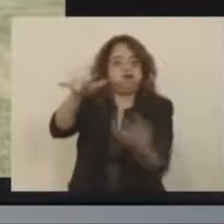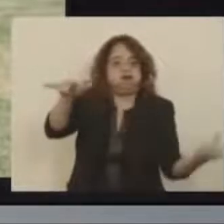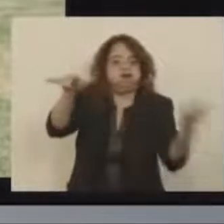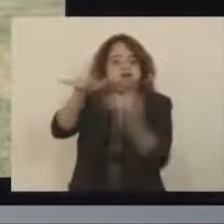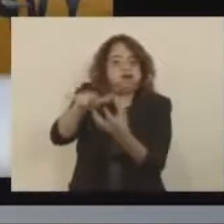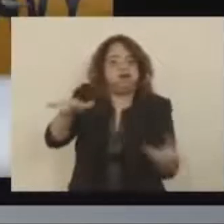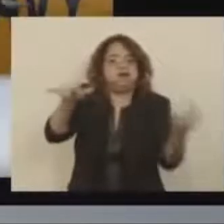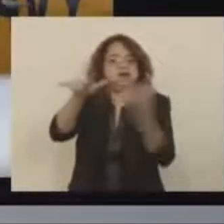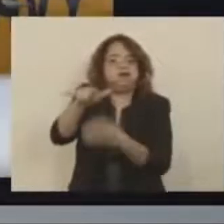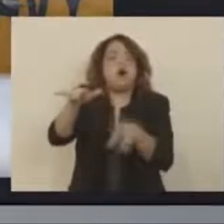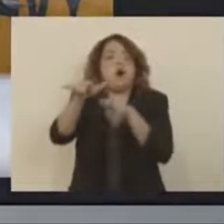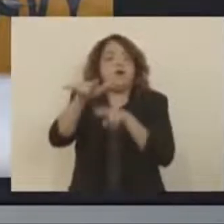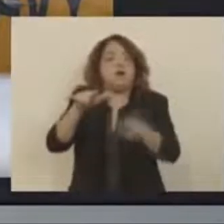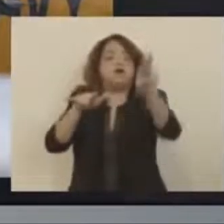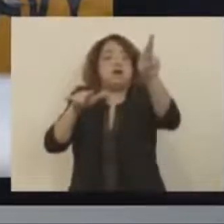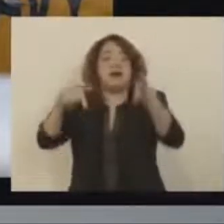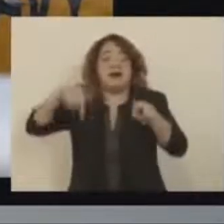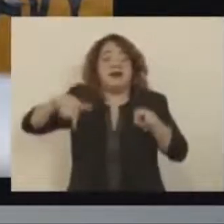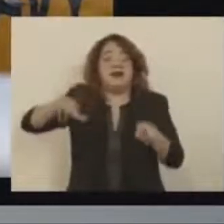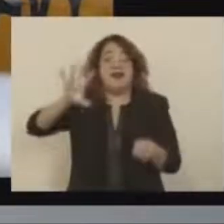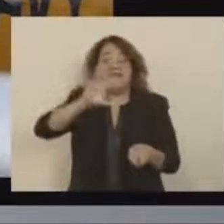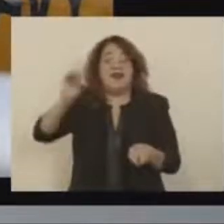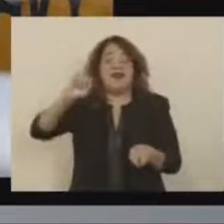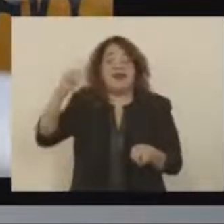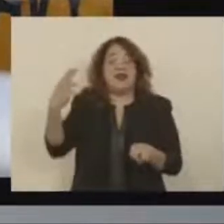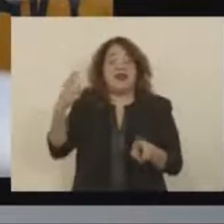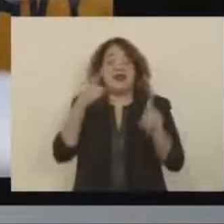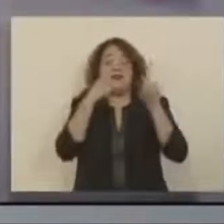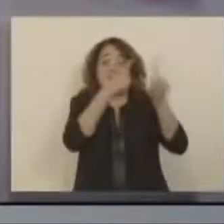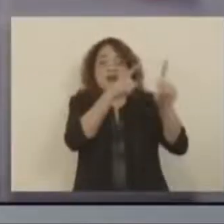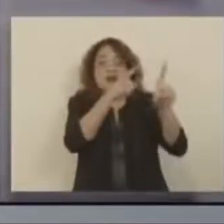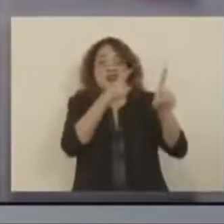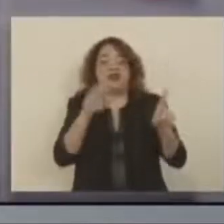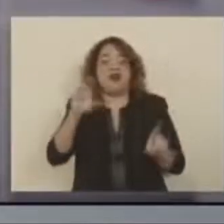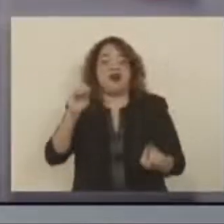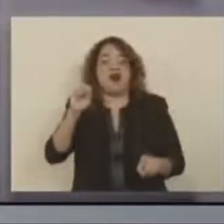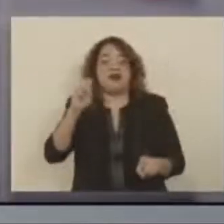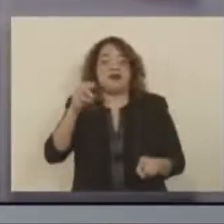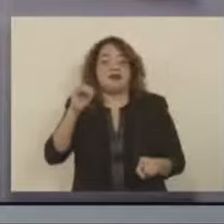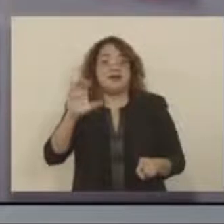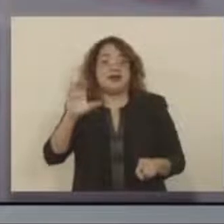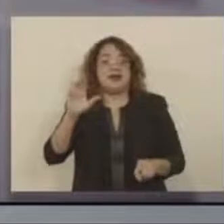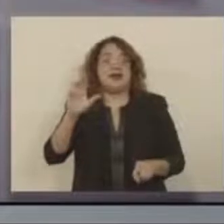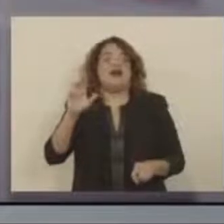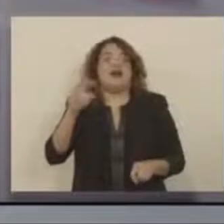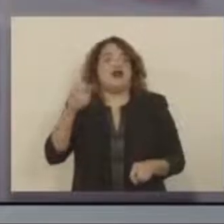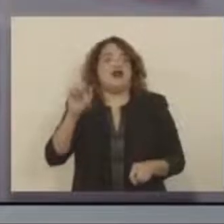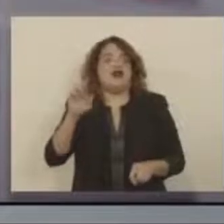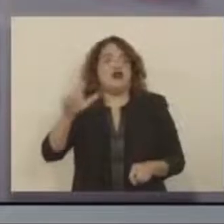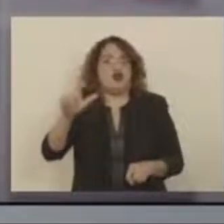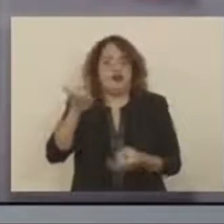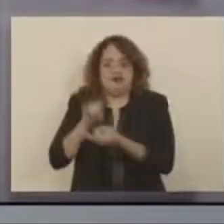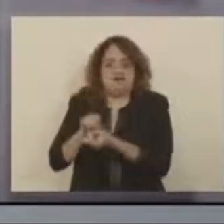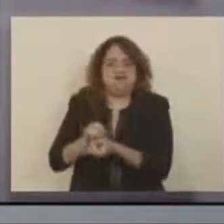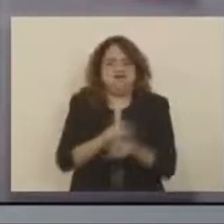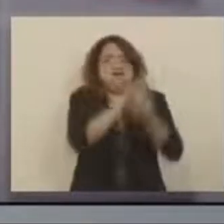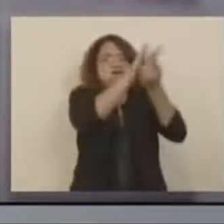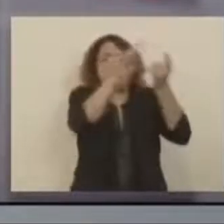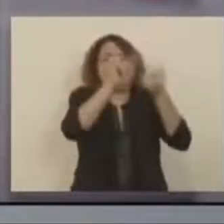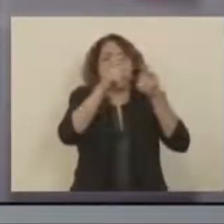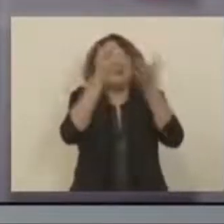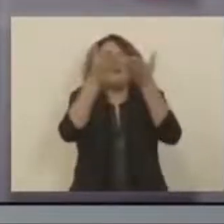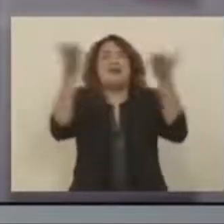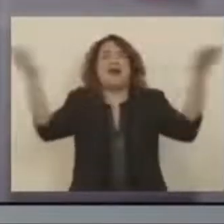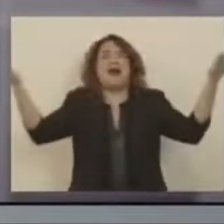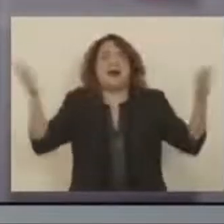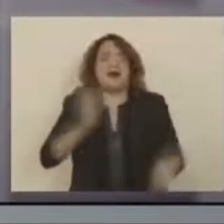So I think that's going to be a pretty cool milestone for me. I mean, launching rockets into space, I don't think I can say that without having